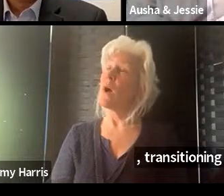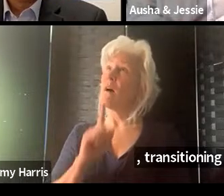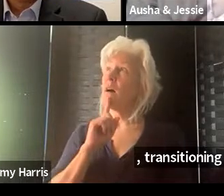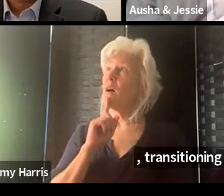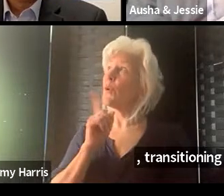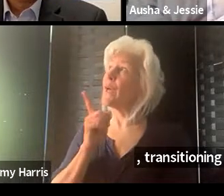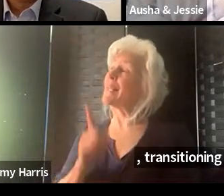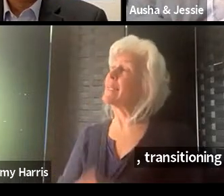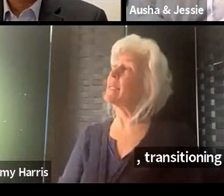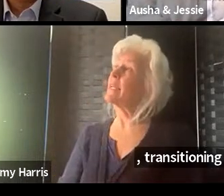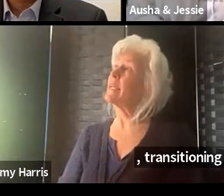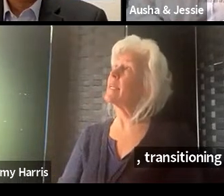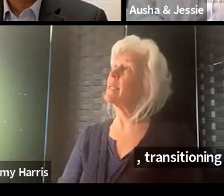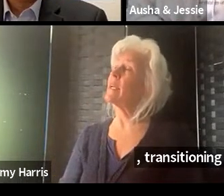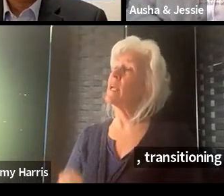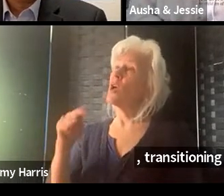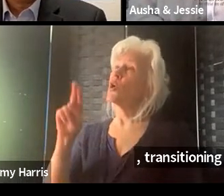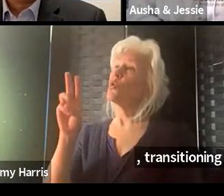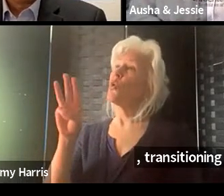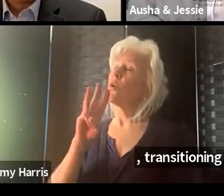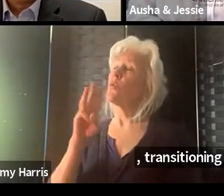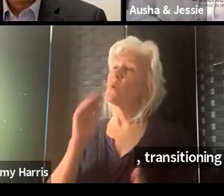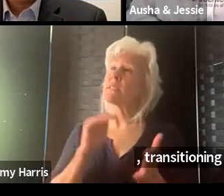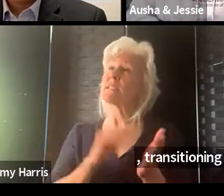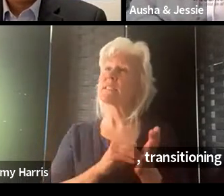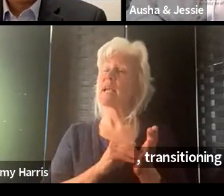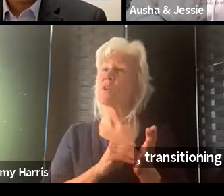I feel like the Northwest Center